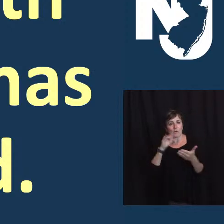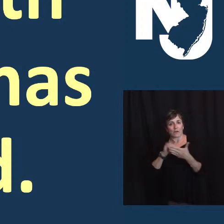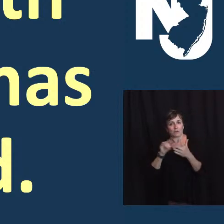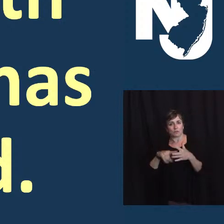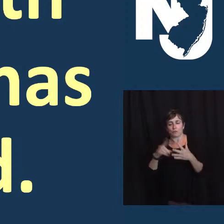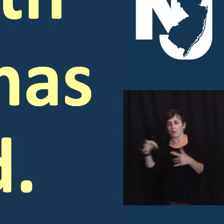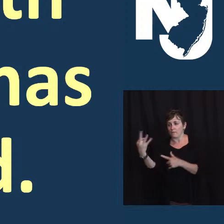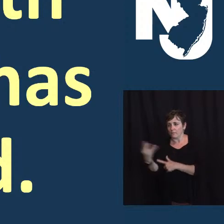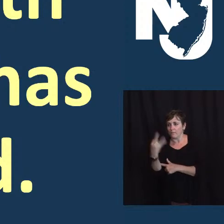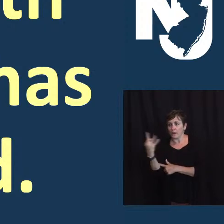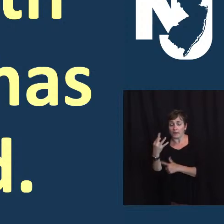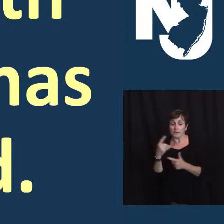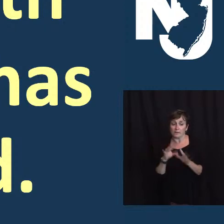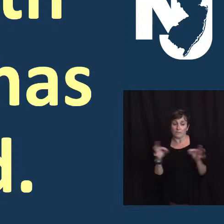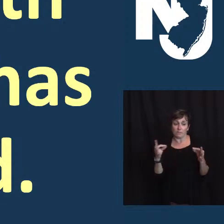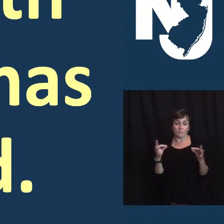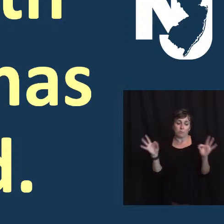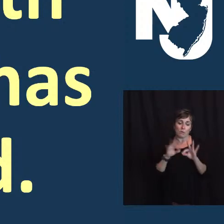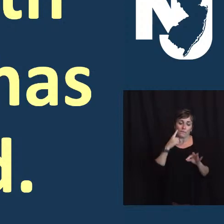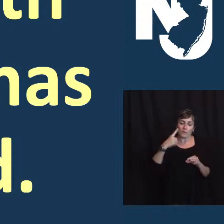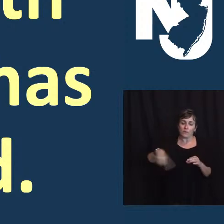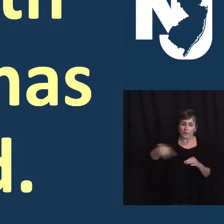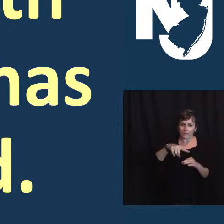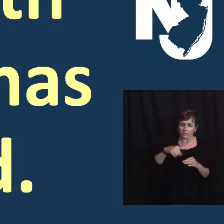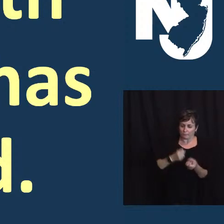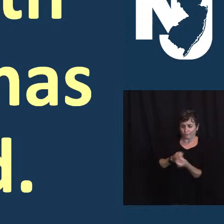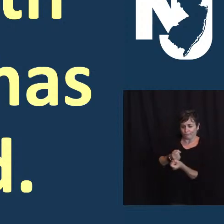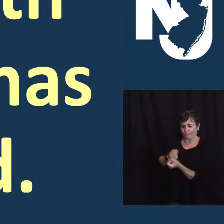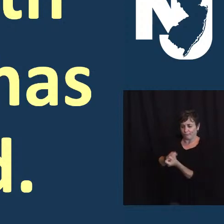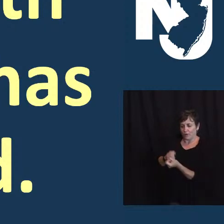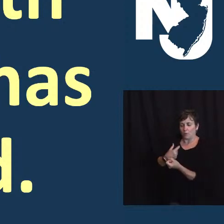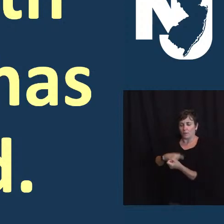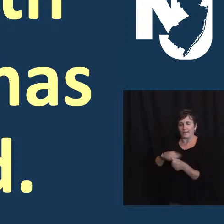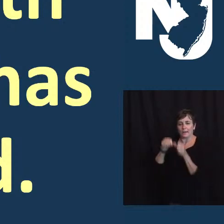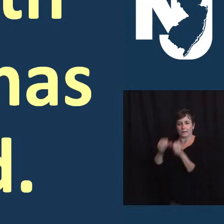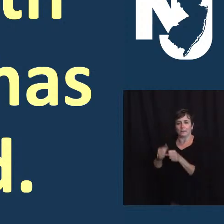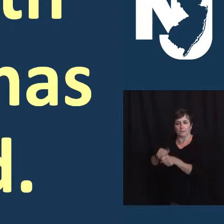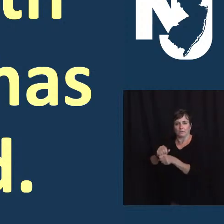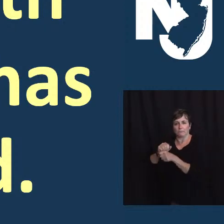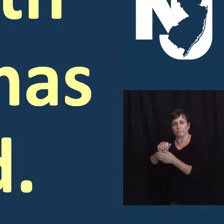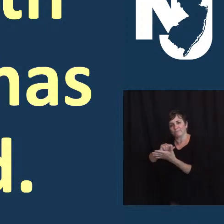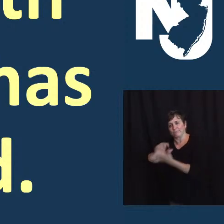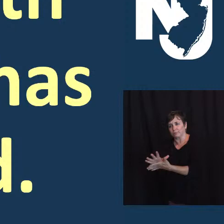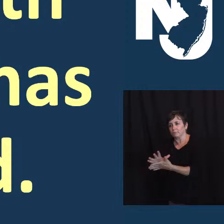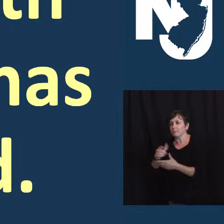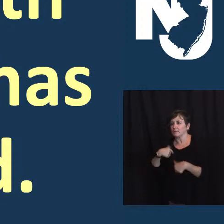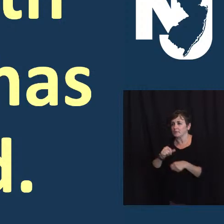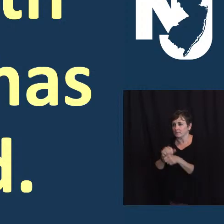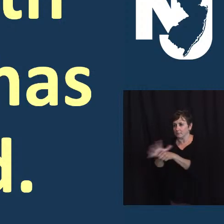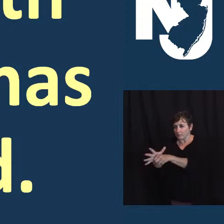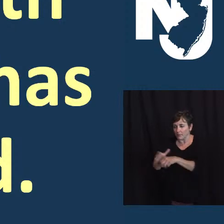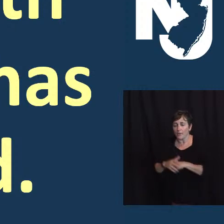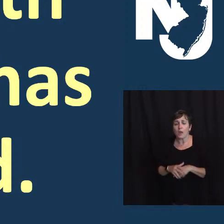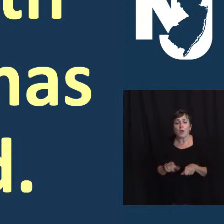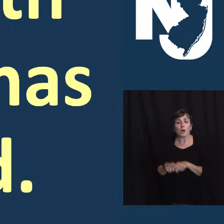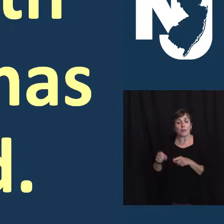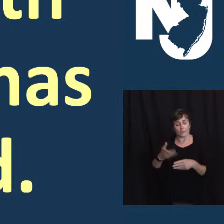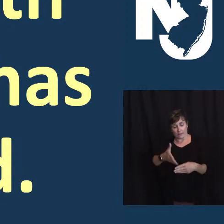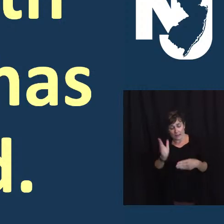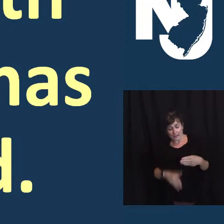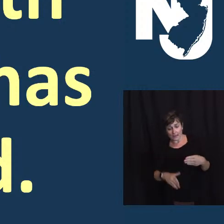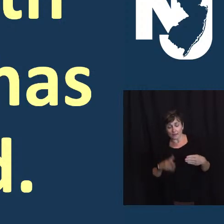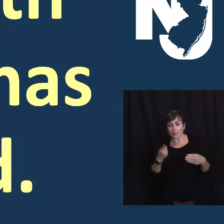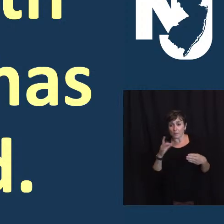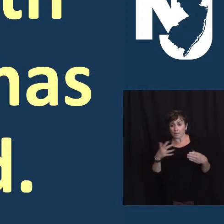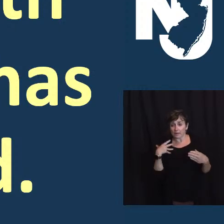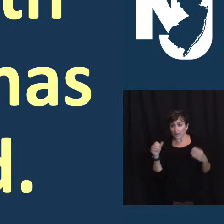deliver the final decisive blows to this virus. However, as I've just noted, while we have ended the public health emergency, the hard work